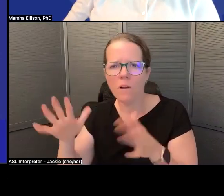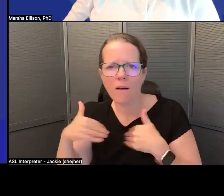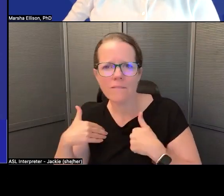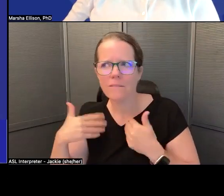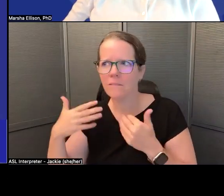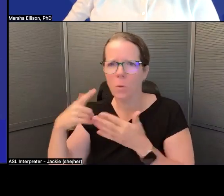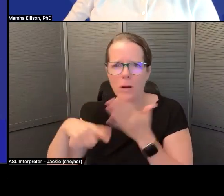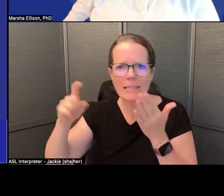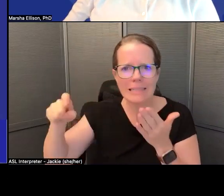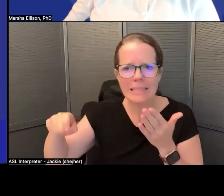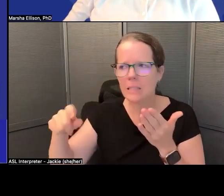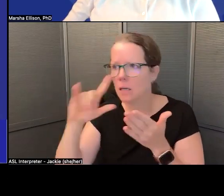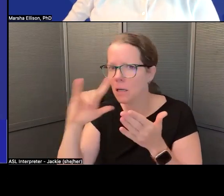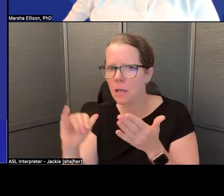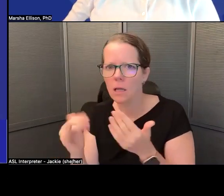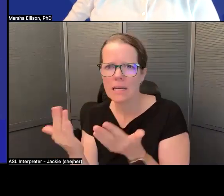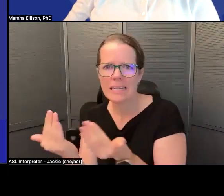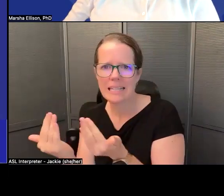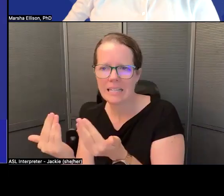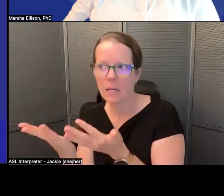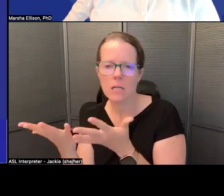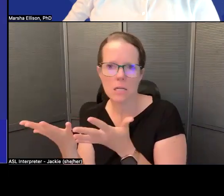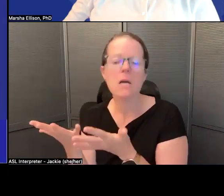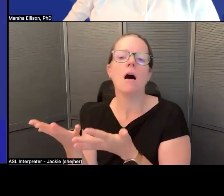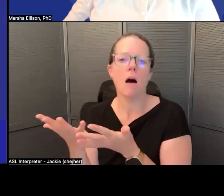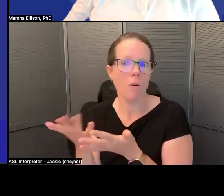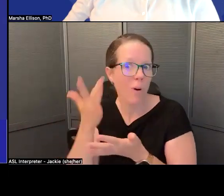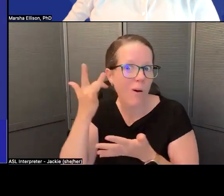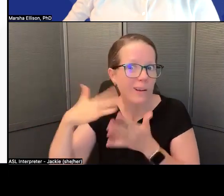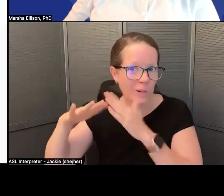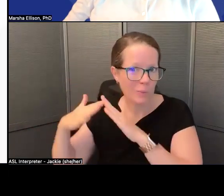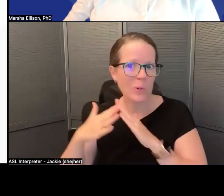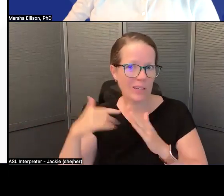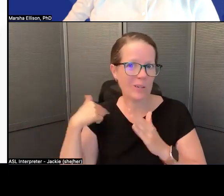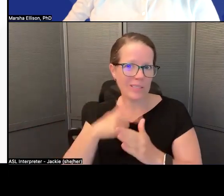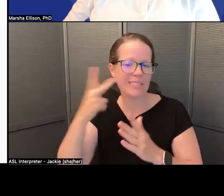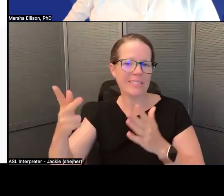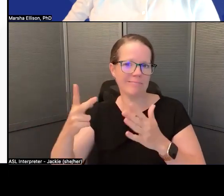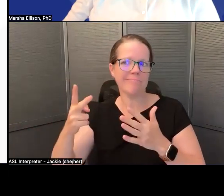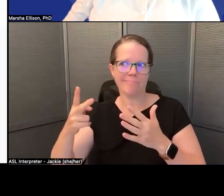aggression incidents were happening in the community as well. Next slide.